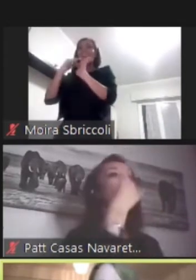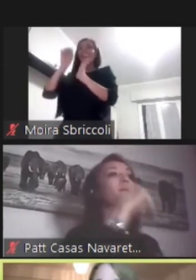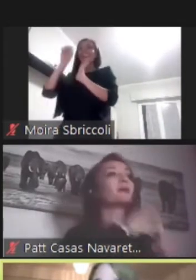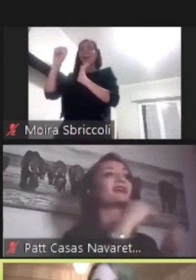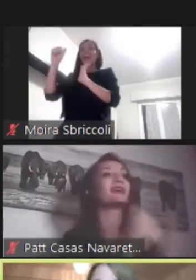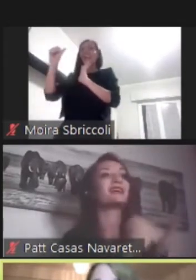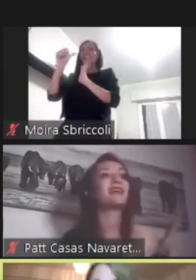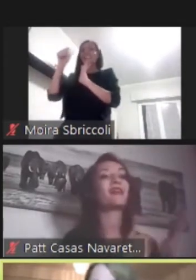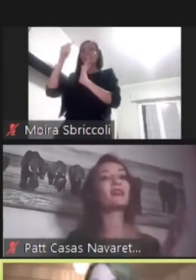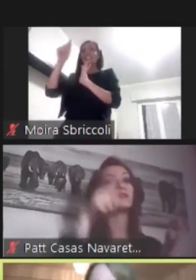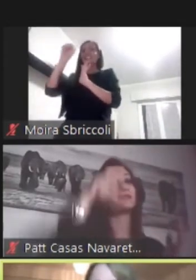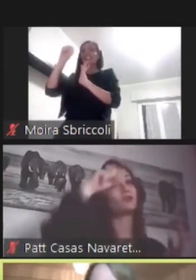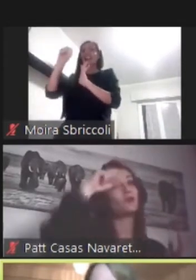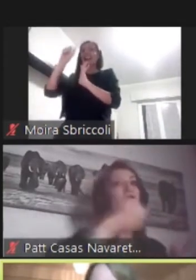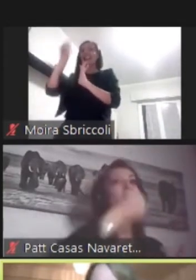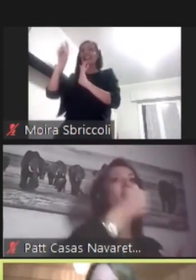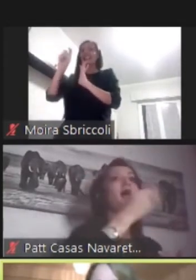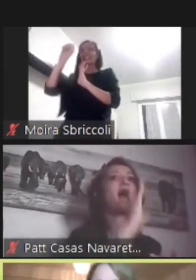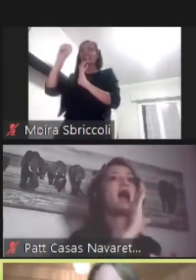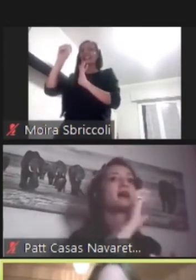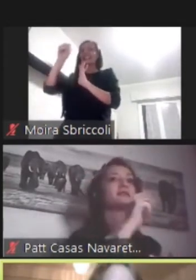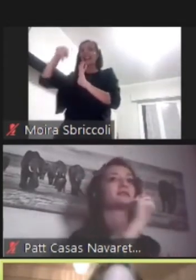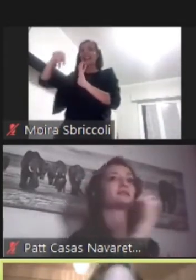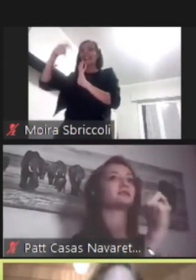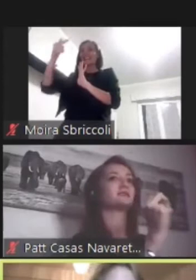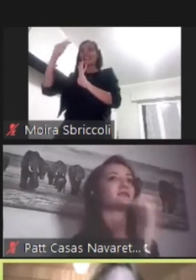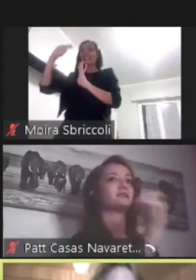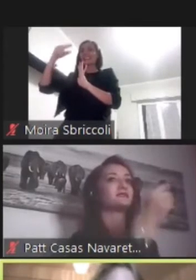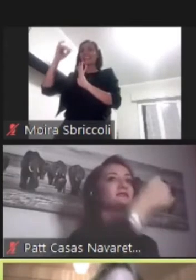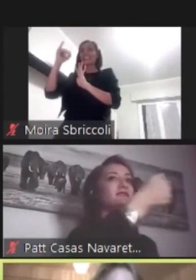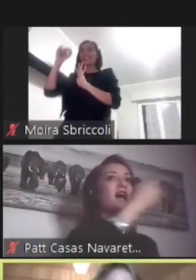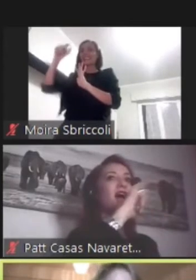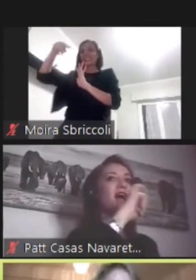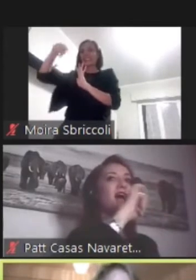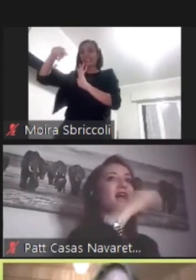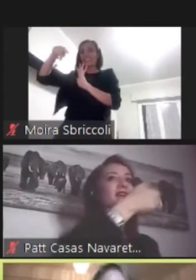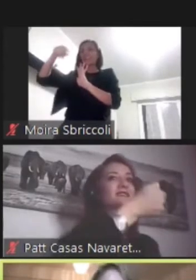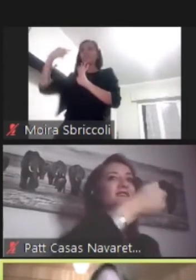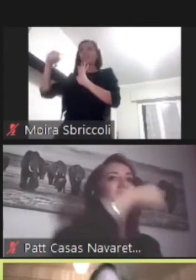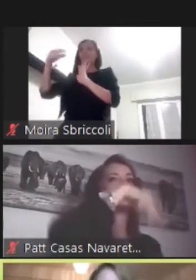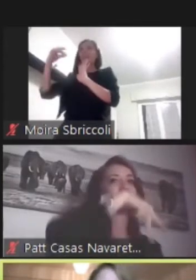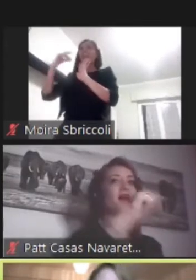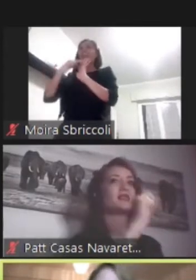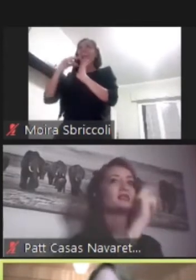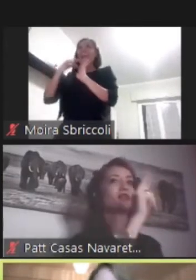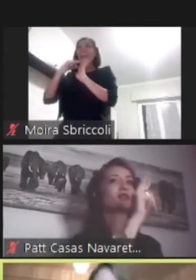belongs to a group of antioxidants called carotenoids.